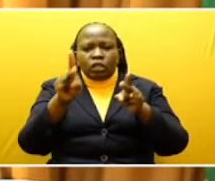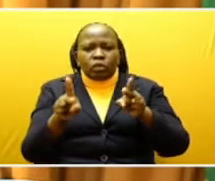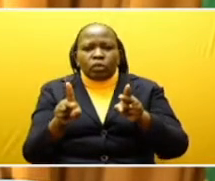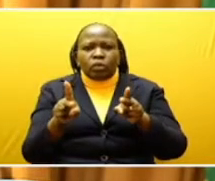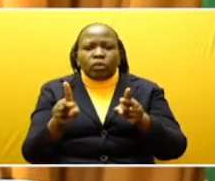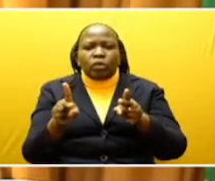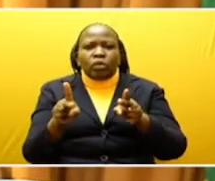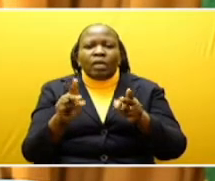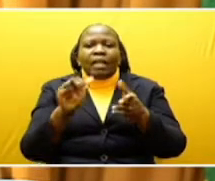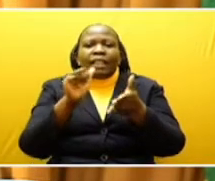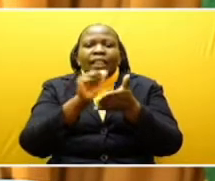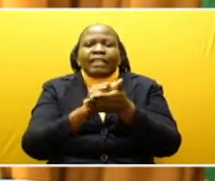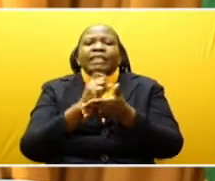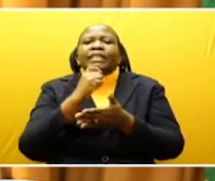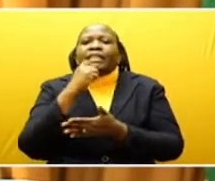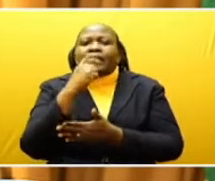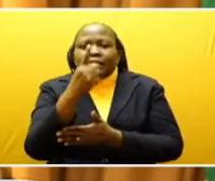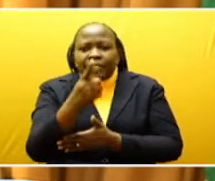2022, that is to say,